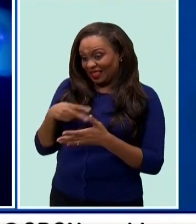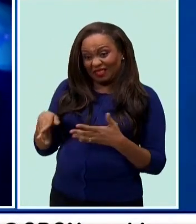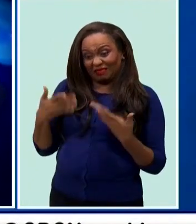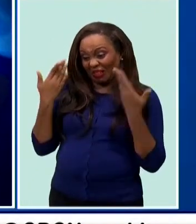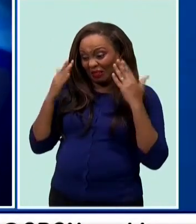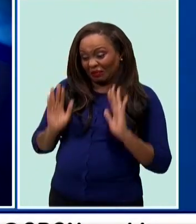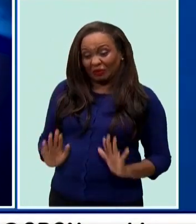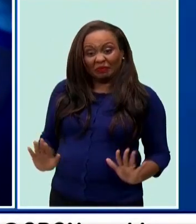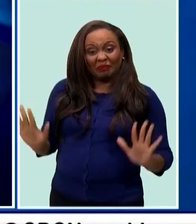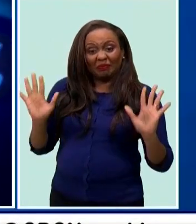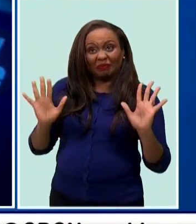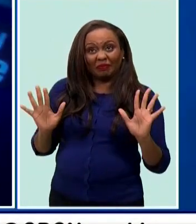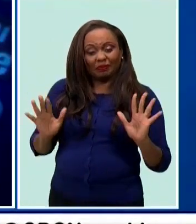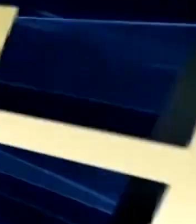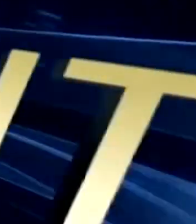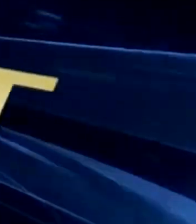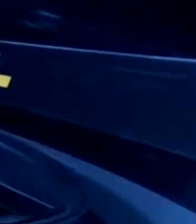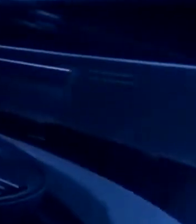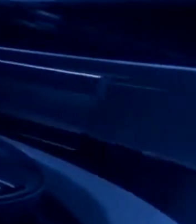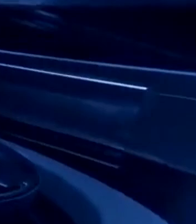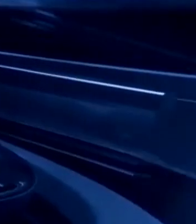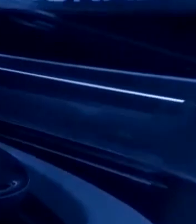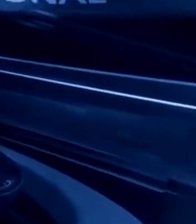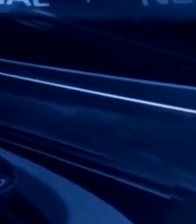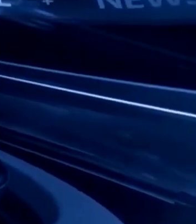haven't. Well, there you go. That's your answer.